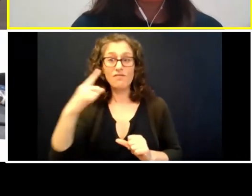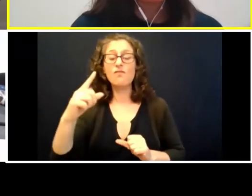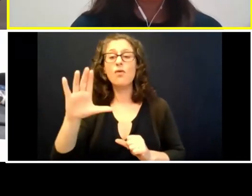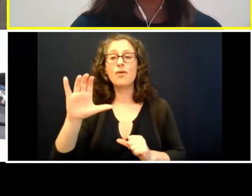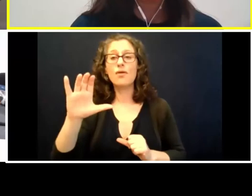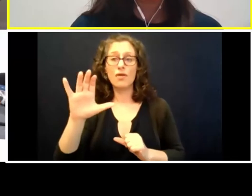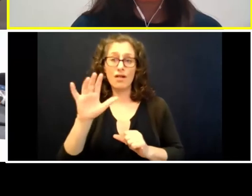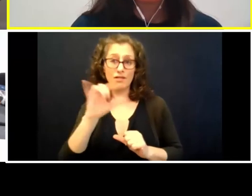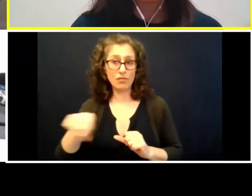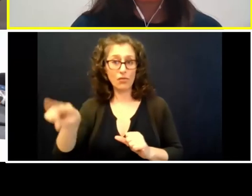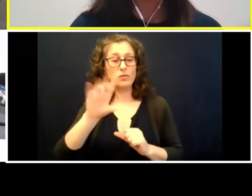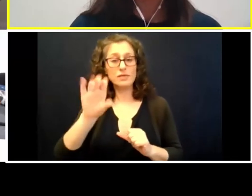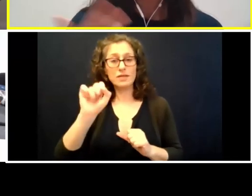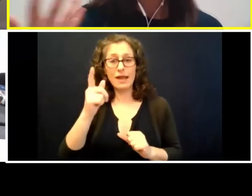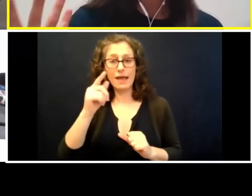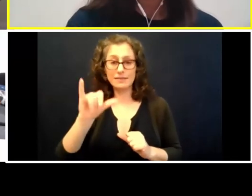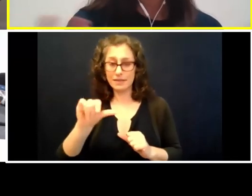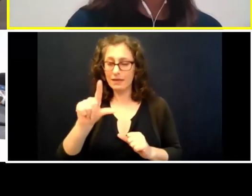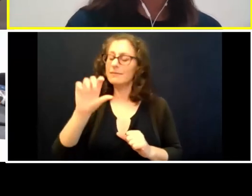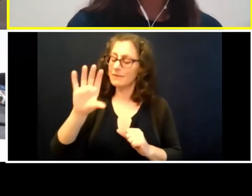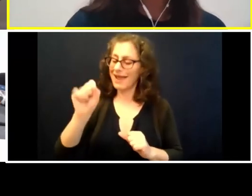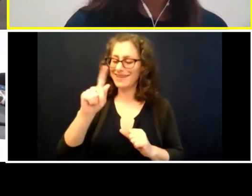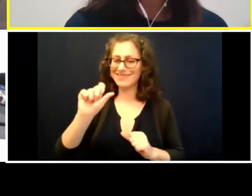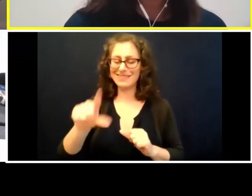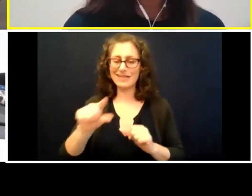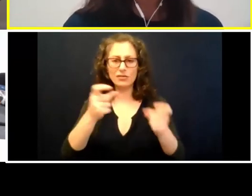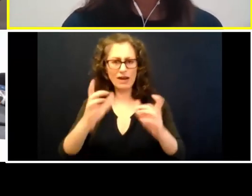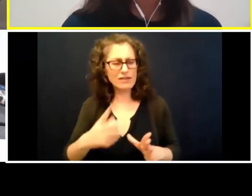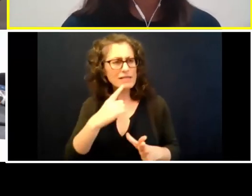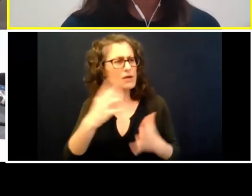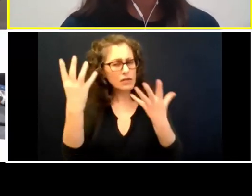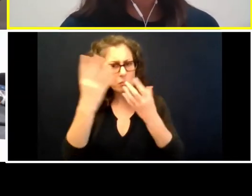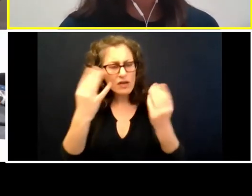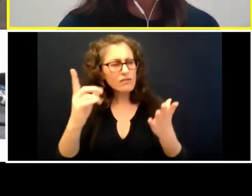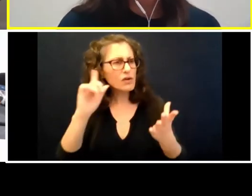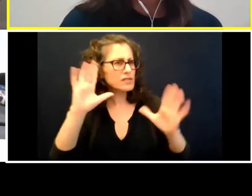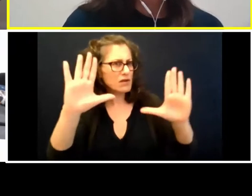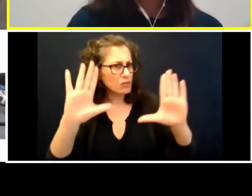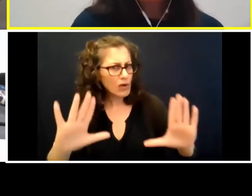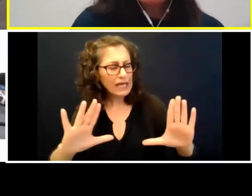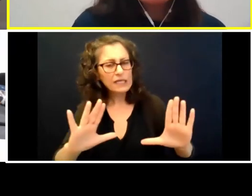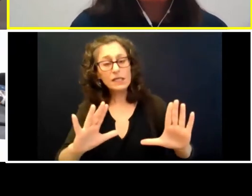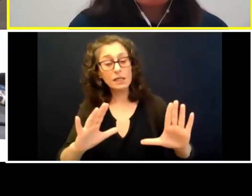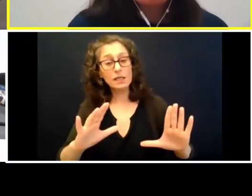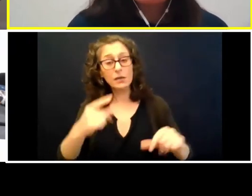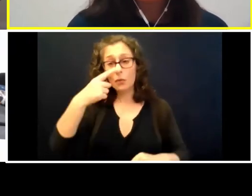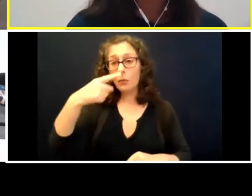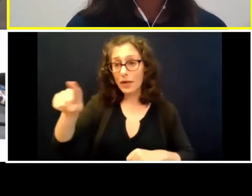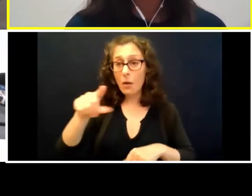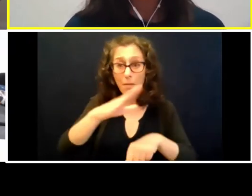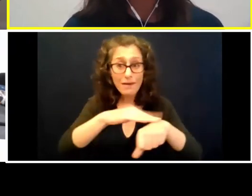directors, and they told me, oh, it's beautiful, you sound great. We'd like to call you